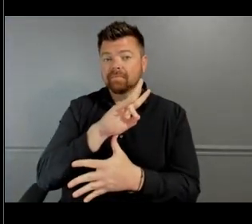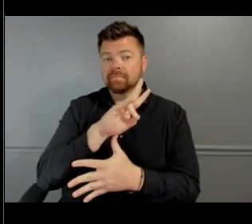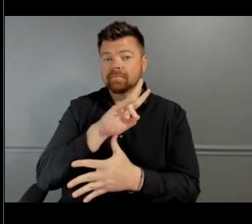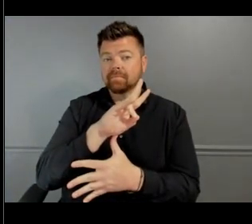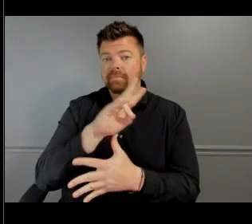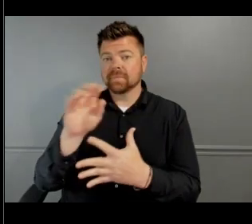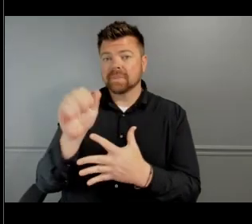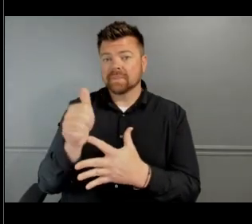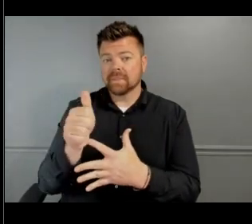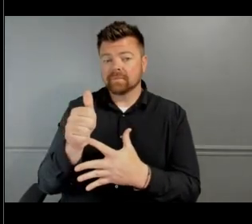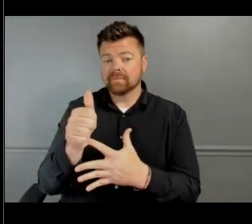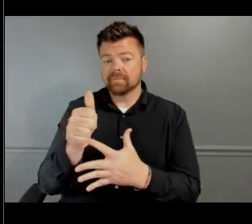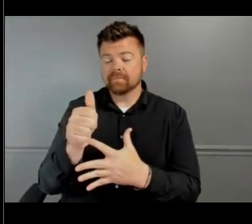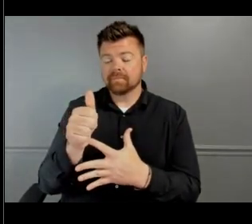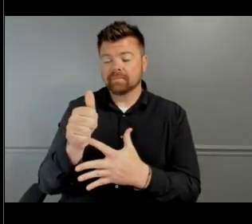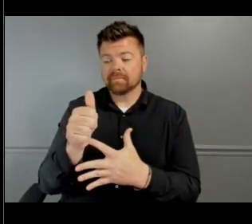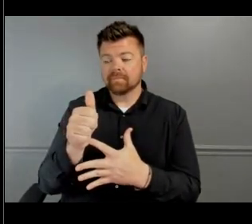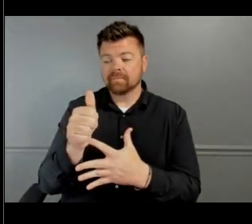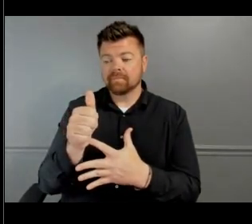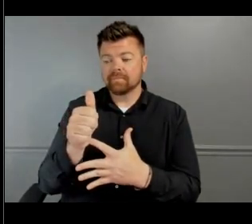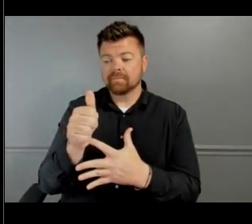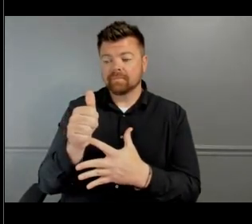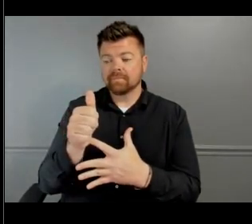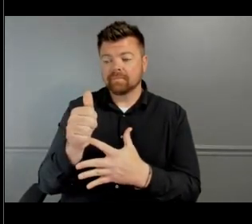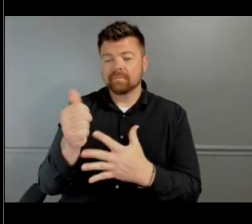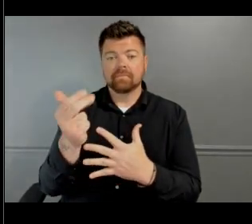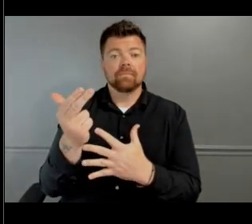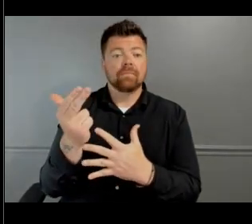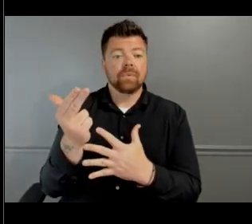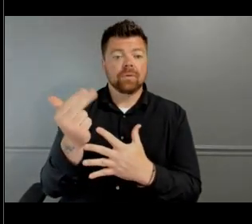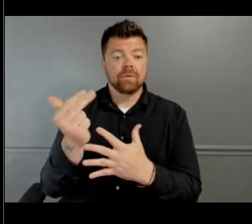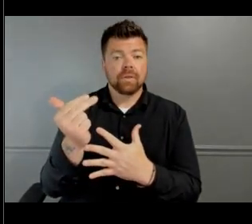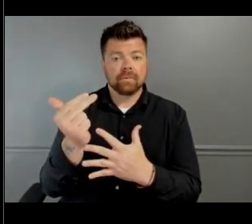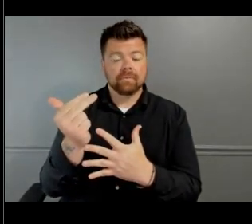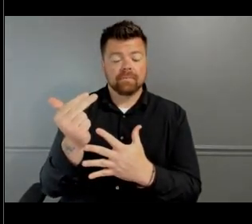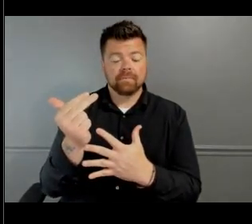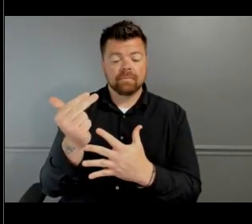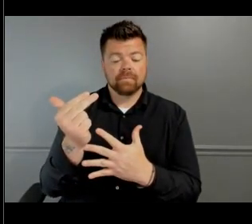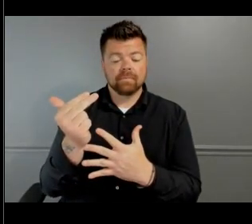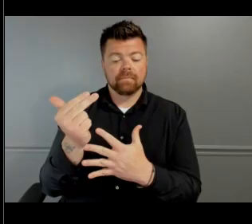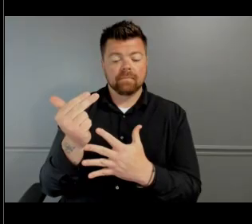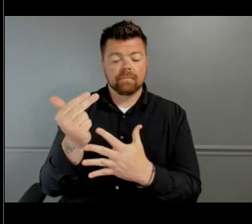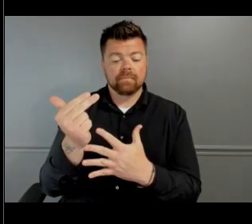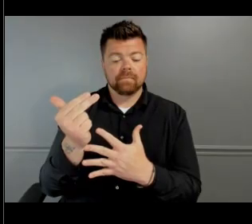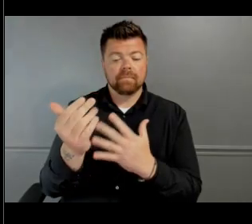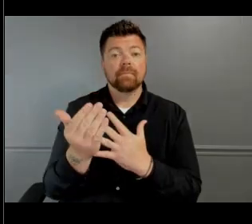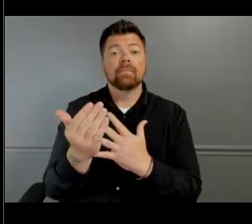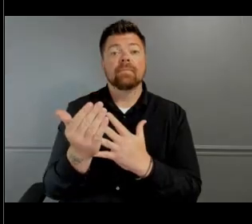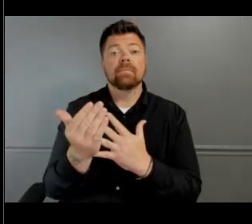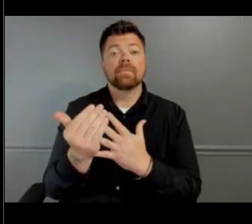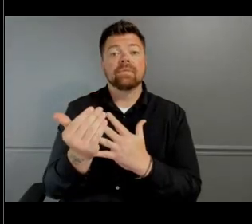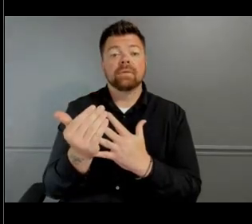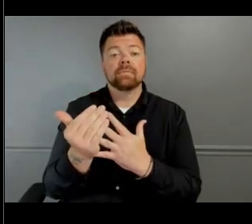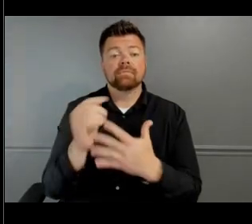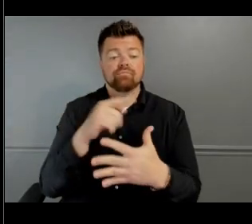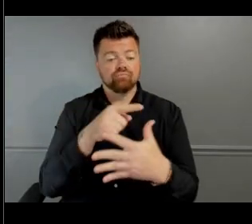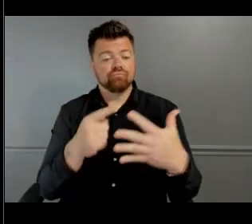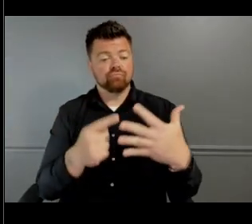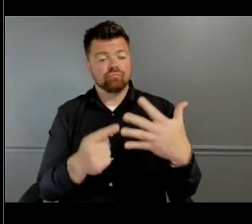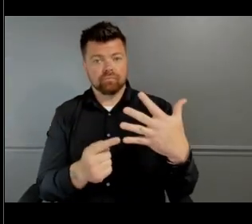Second option is 10. The third option is 13. And the fourth option is 15.